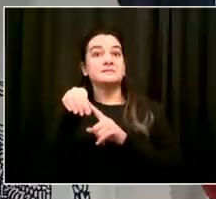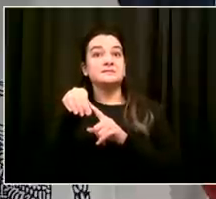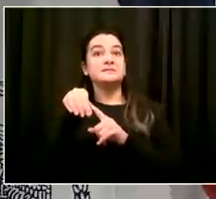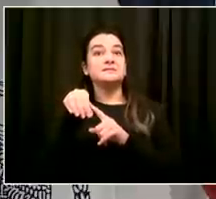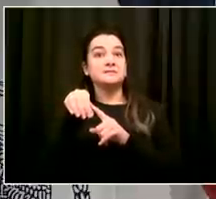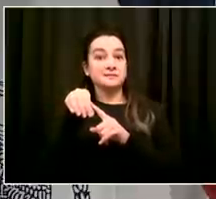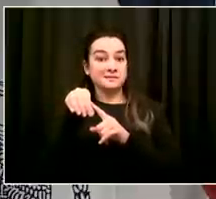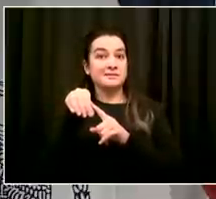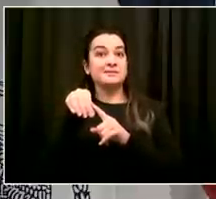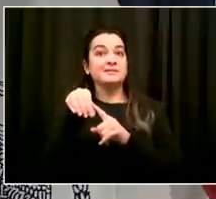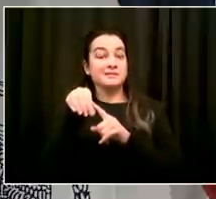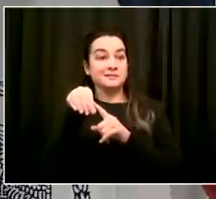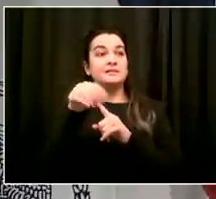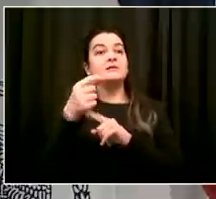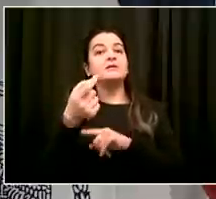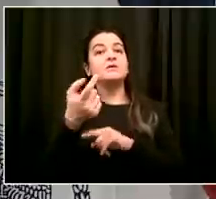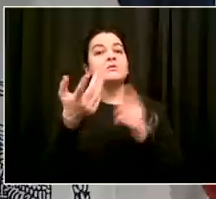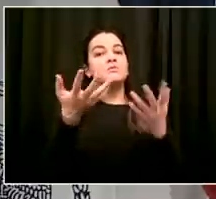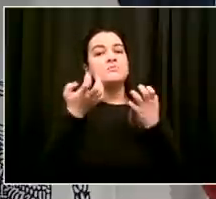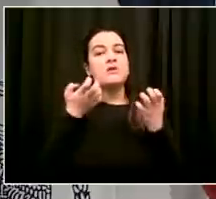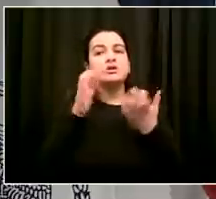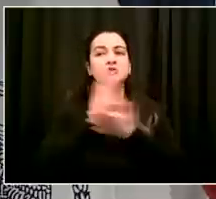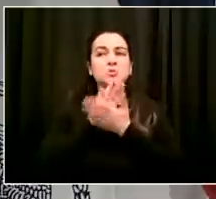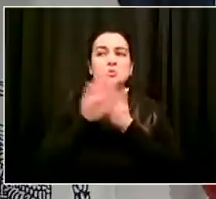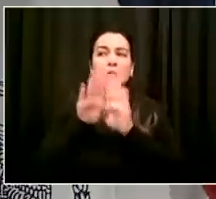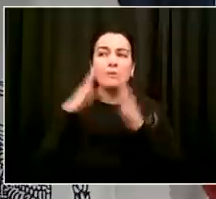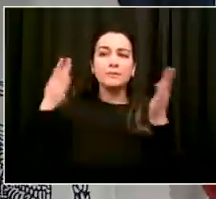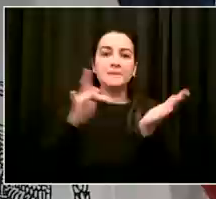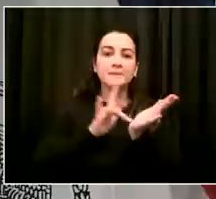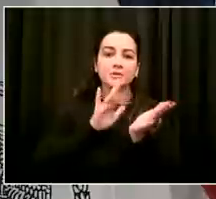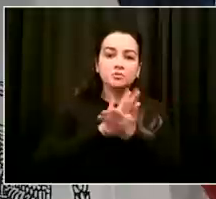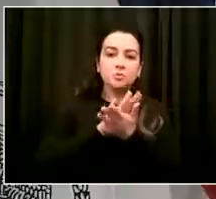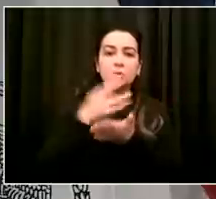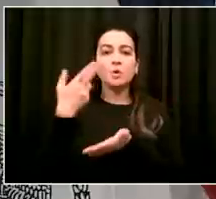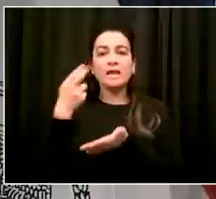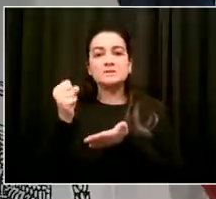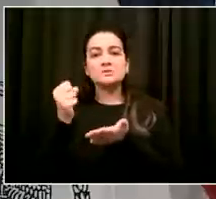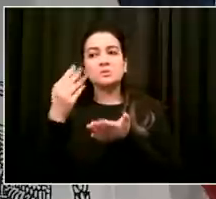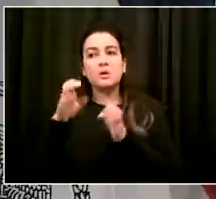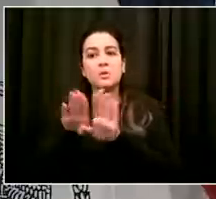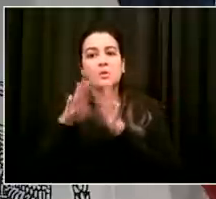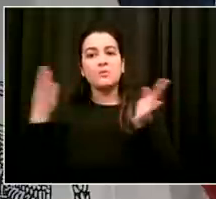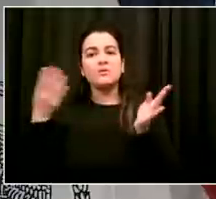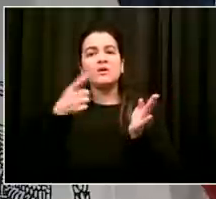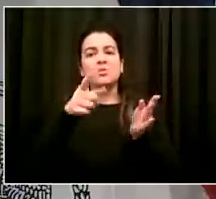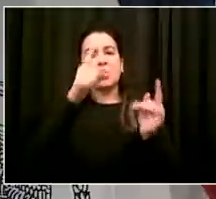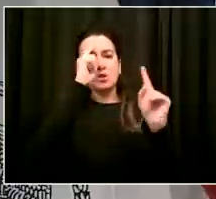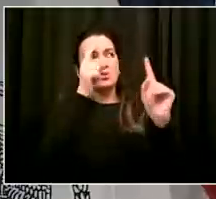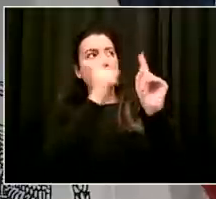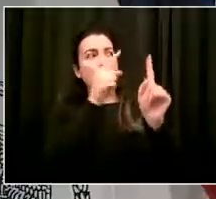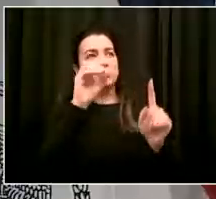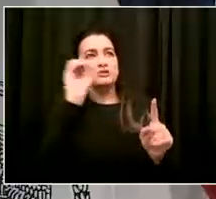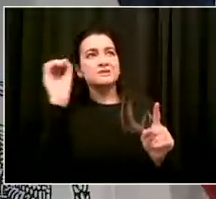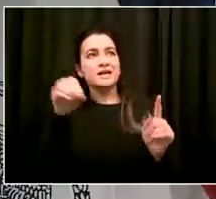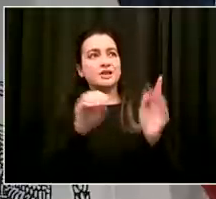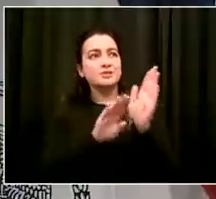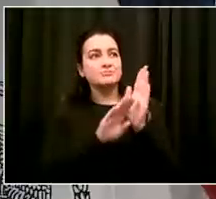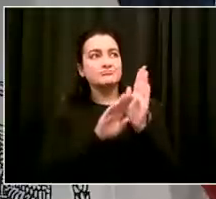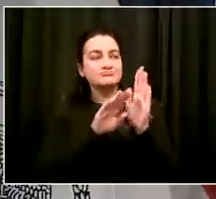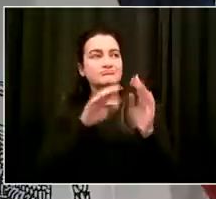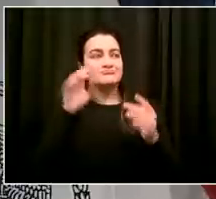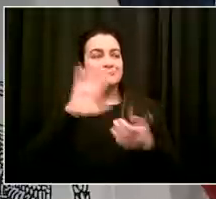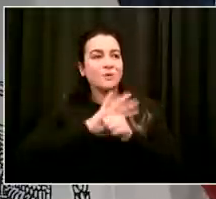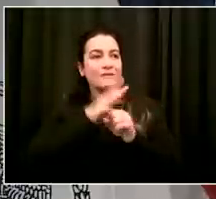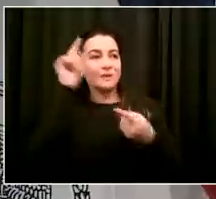to reopen middle school, especially, and then eventually high school, and to get more and more kids back. And I've said before,